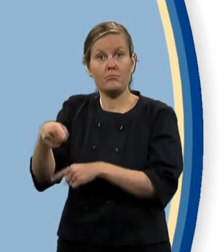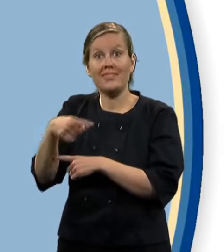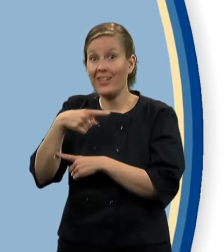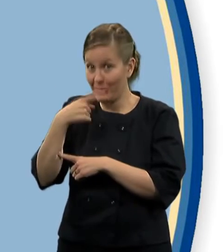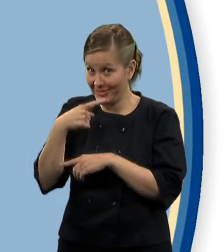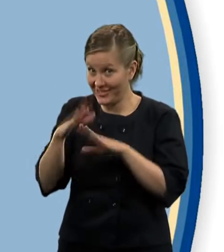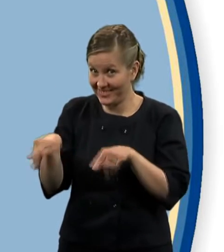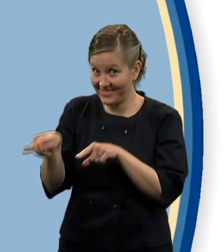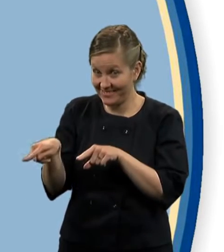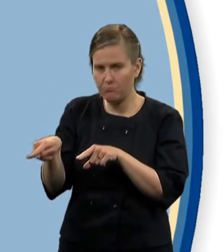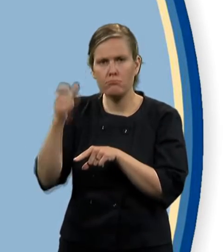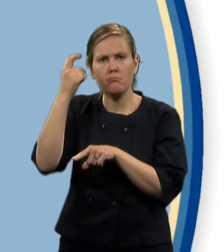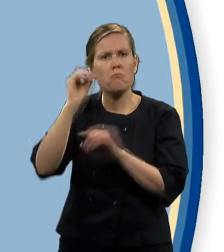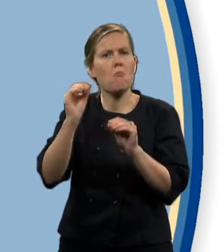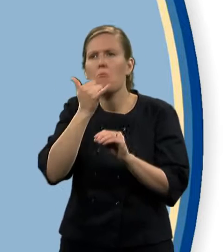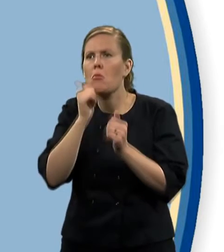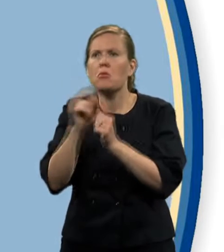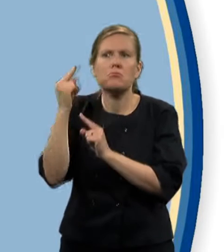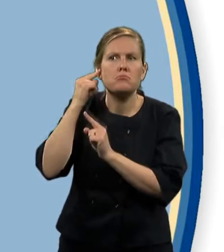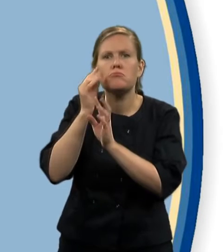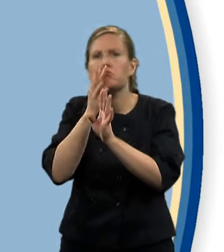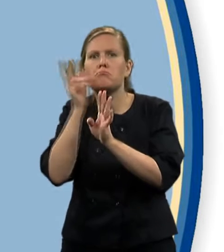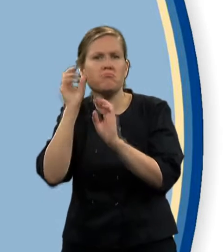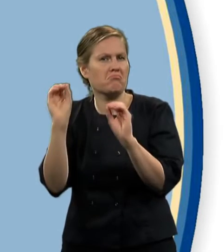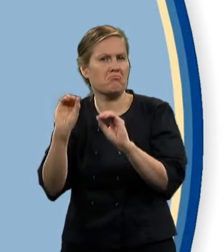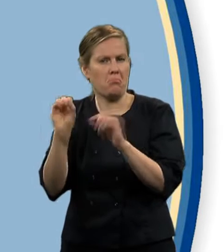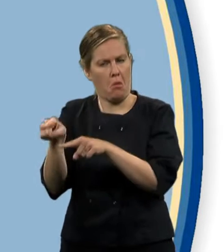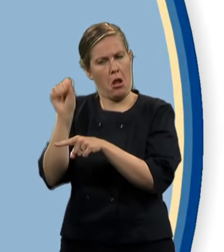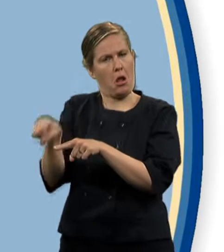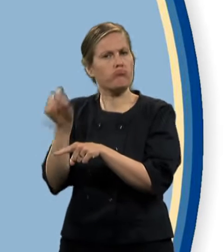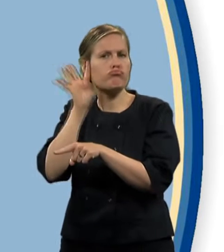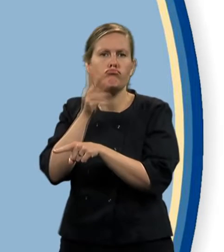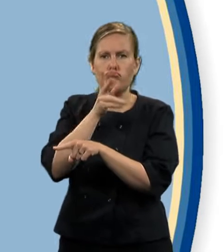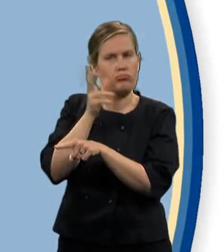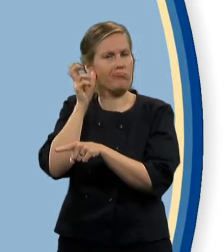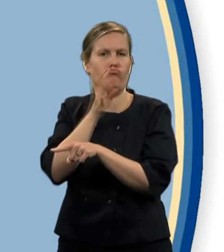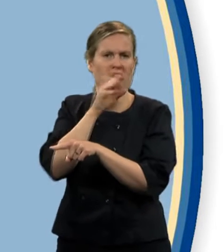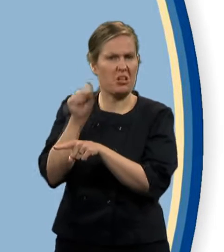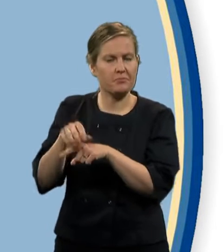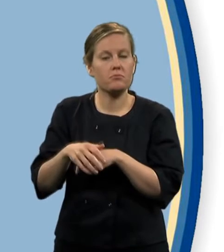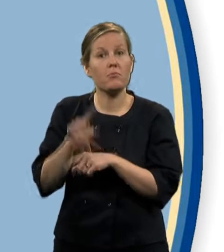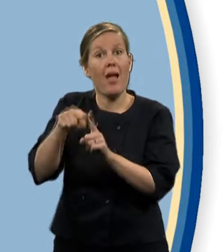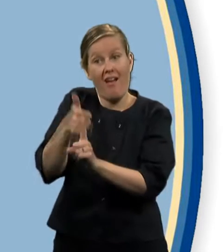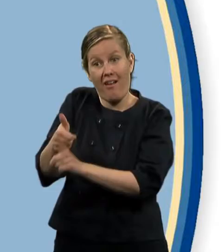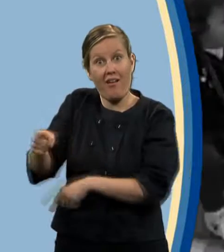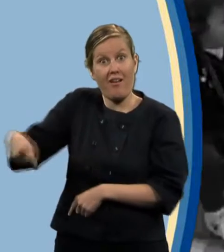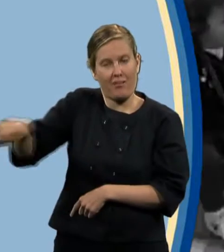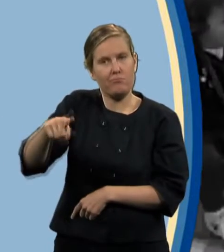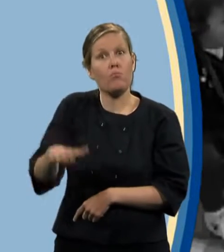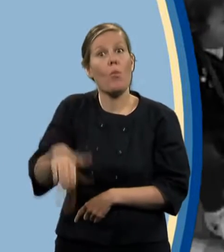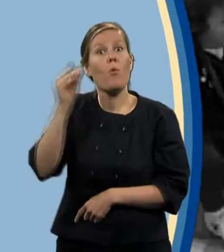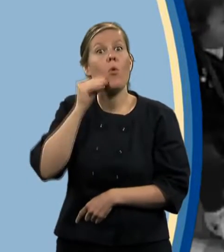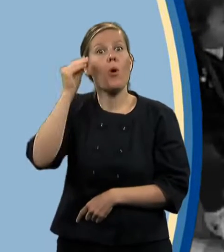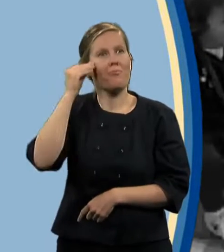were hearing children, typically hearing children. Nothing was wrong with their ability to hear sounds in spoken language. Yet